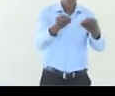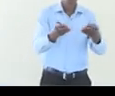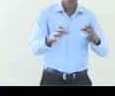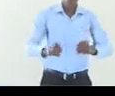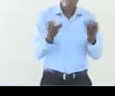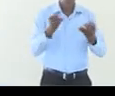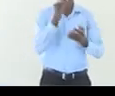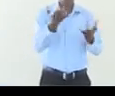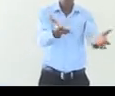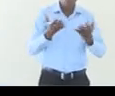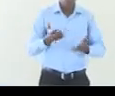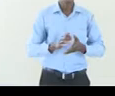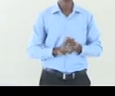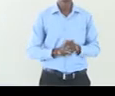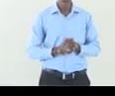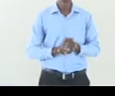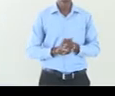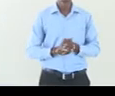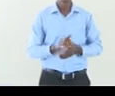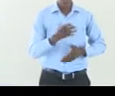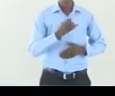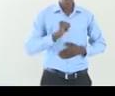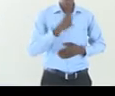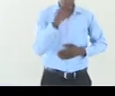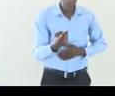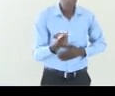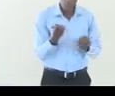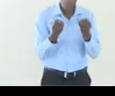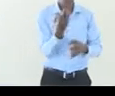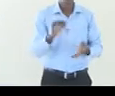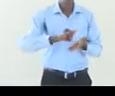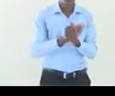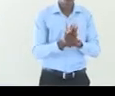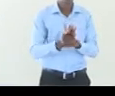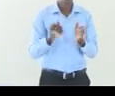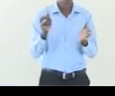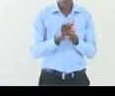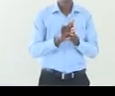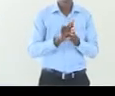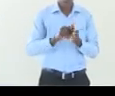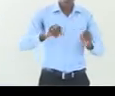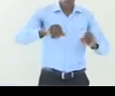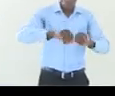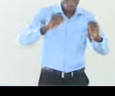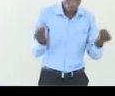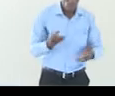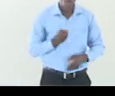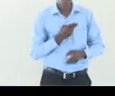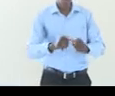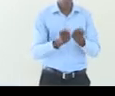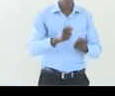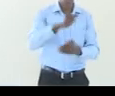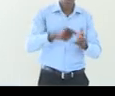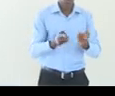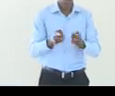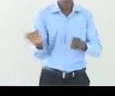is expected. And I say that many of those who have ended up organizing our society like this, they are those